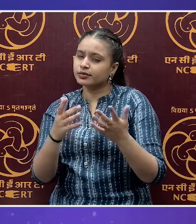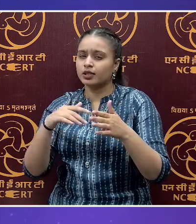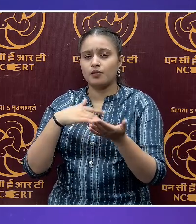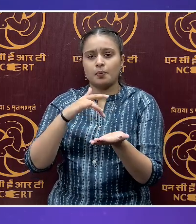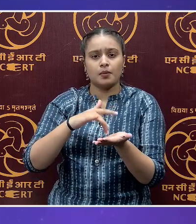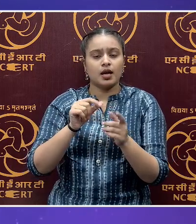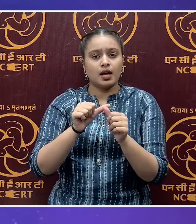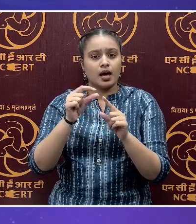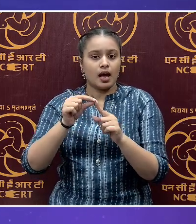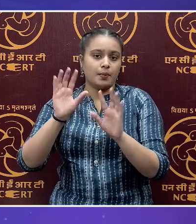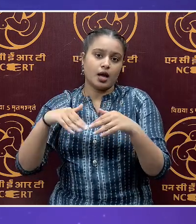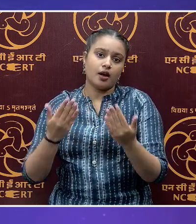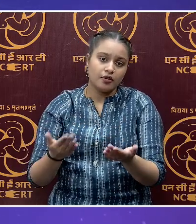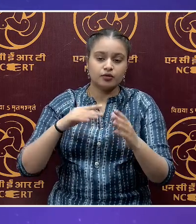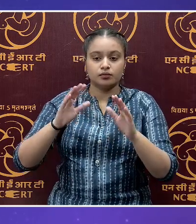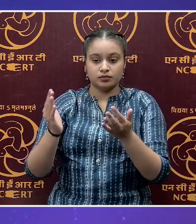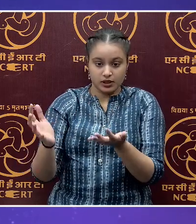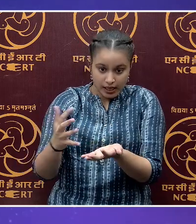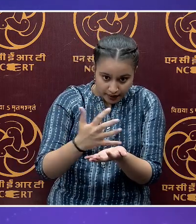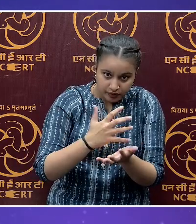we are gathering and collecting